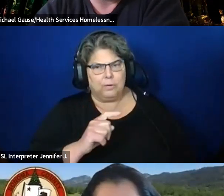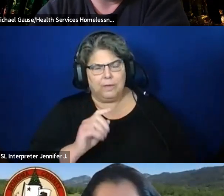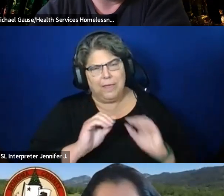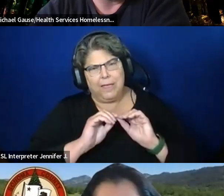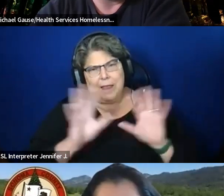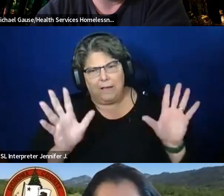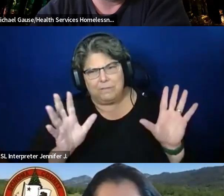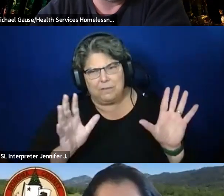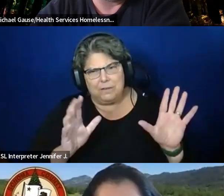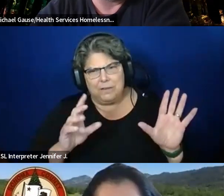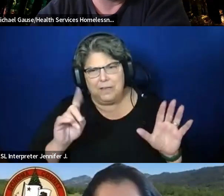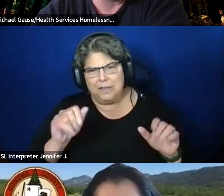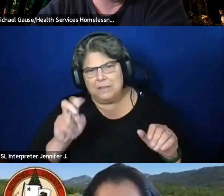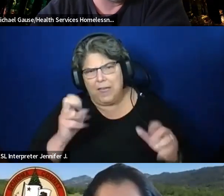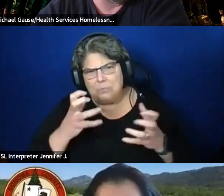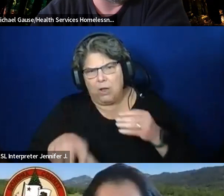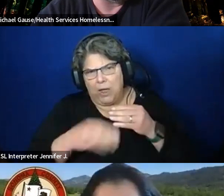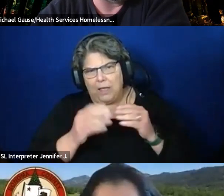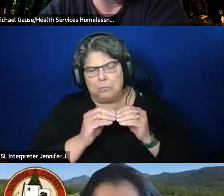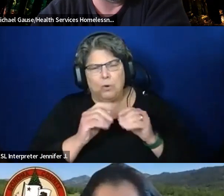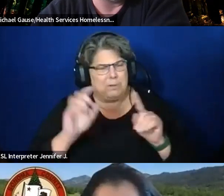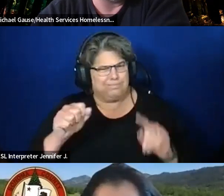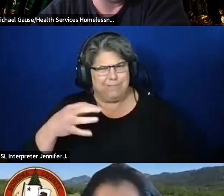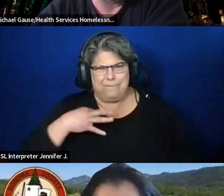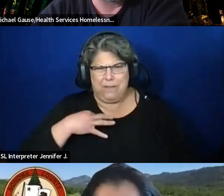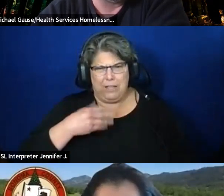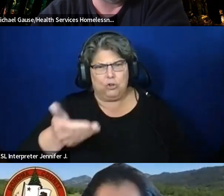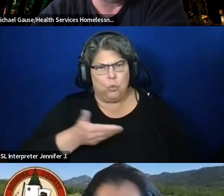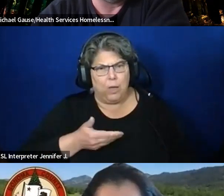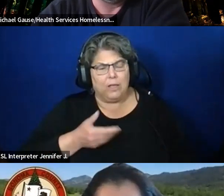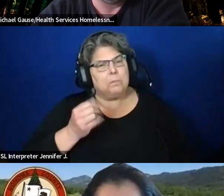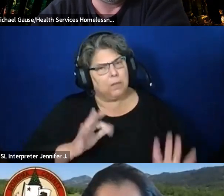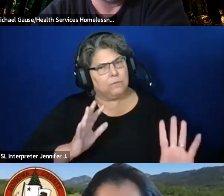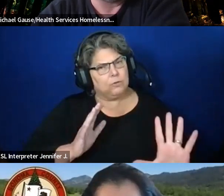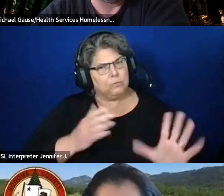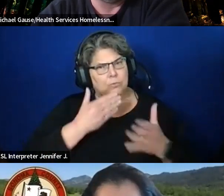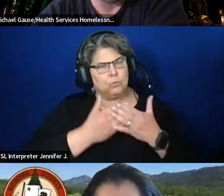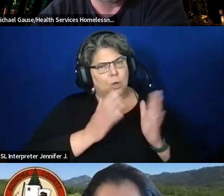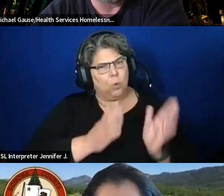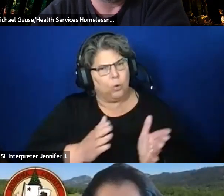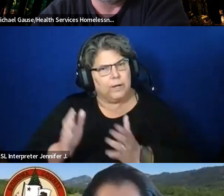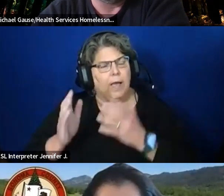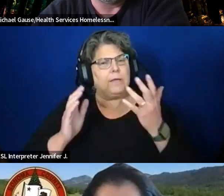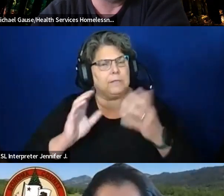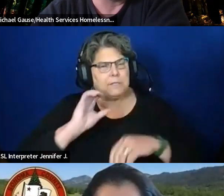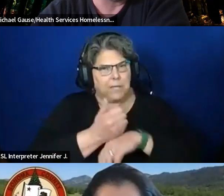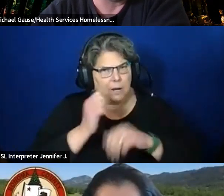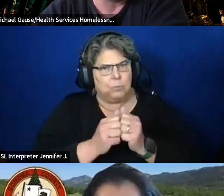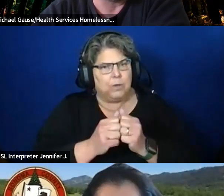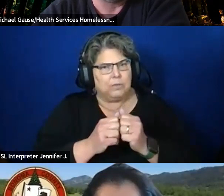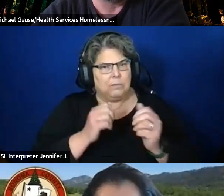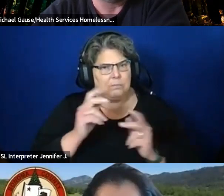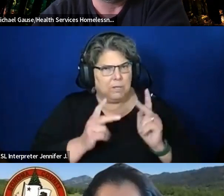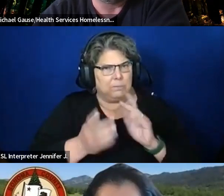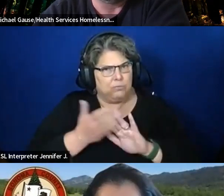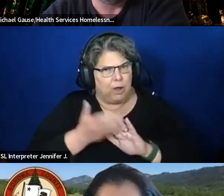Dave may want to jump in with more, but volunteers would be welcomed, I think, as long as it's orderly and set up with the site operator. But for sure,